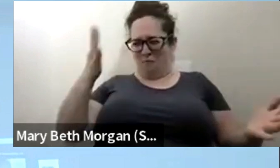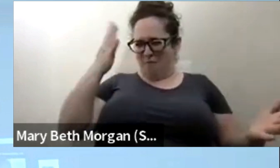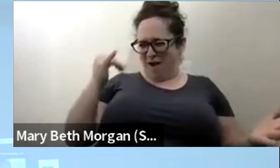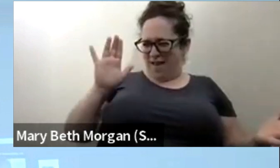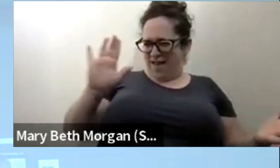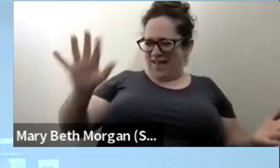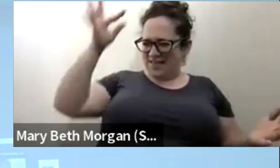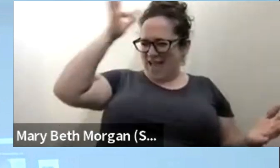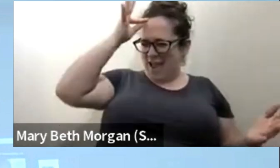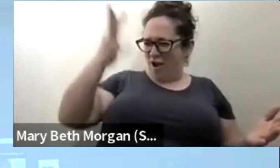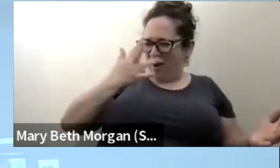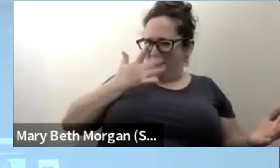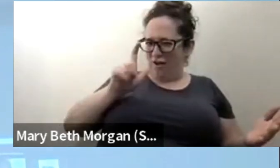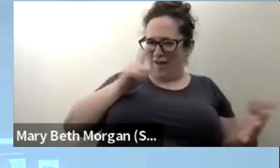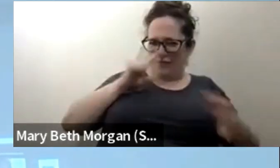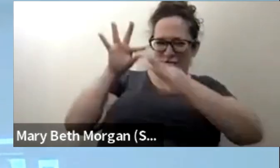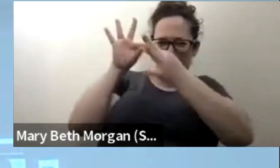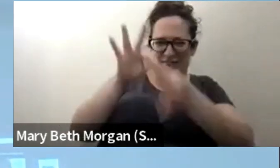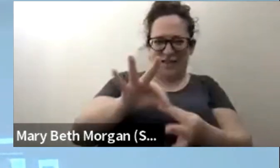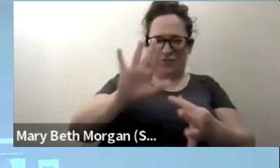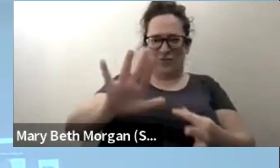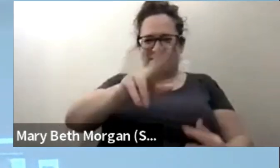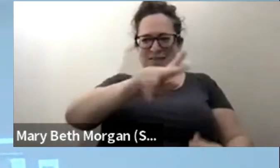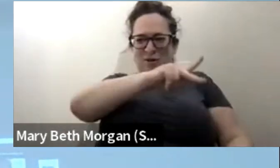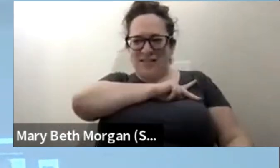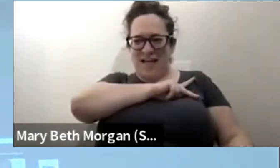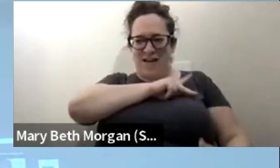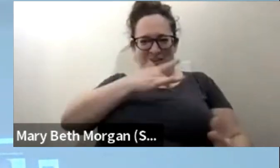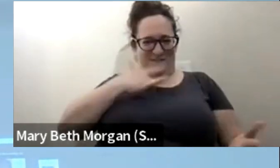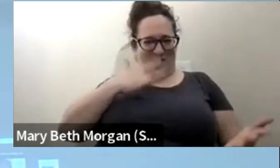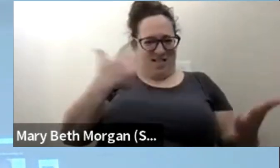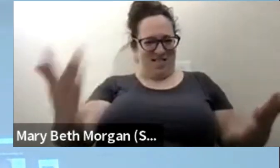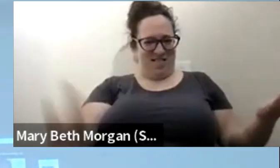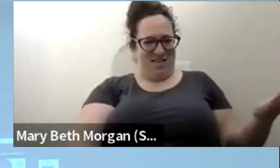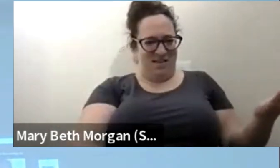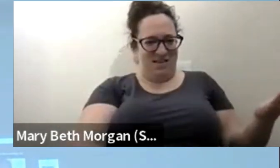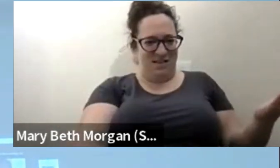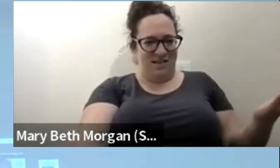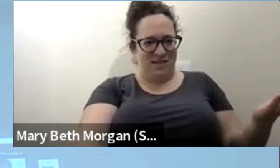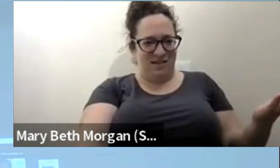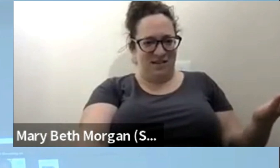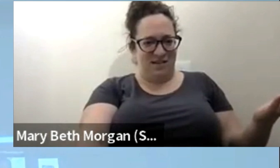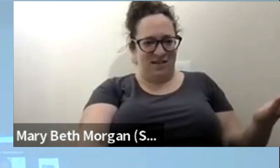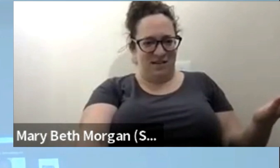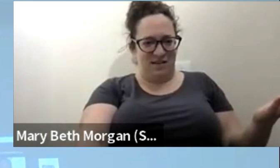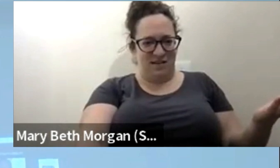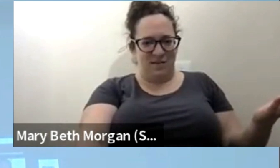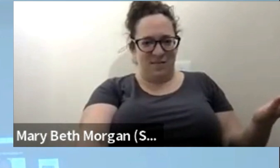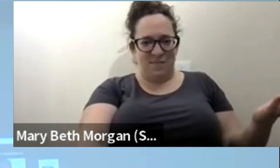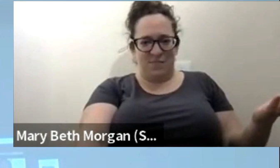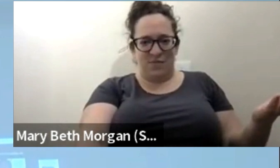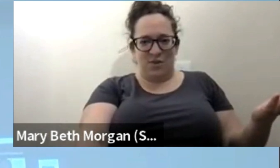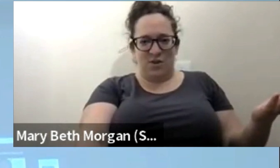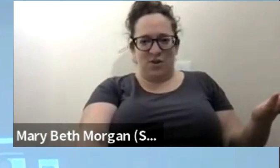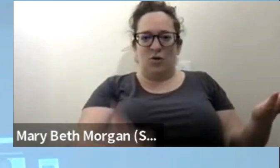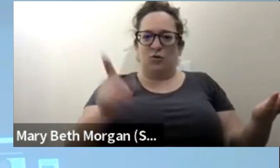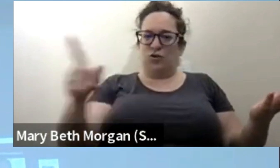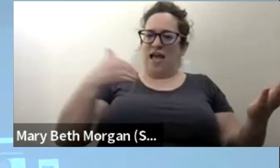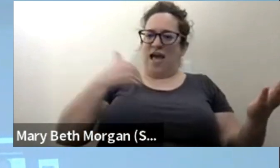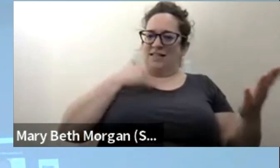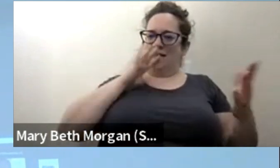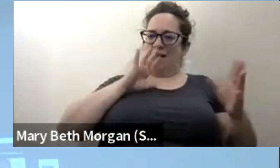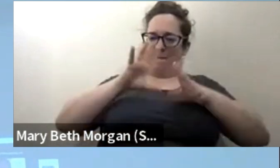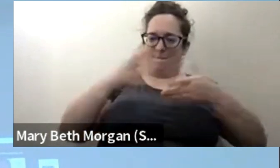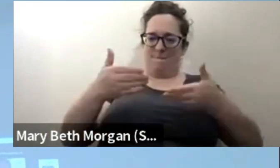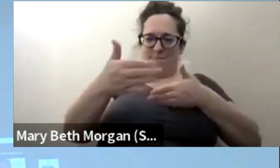carefree ginger something, and I thought, what's his hair color got to do with this? So she's got a package, and